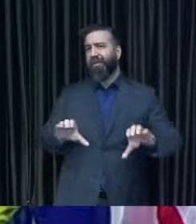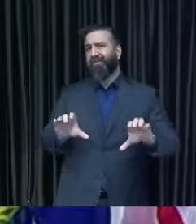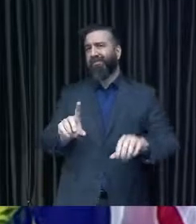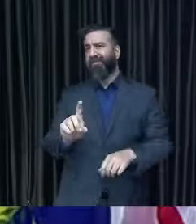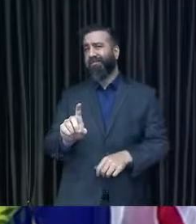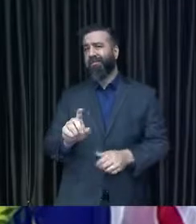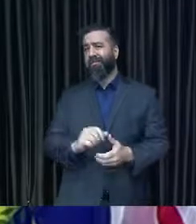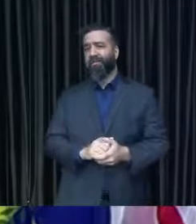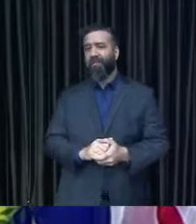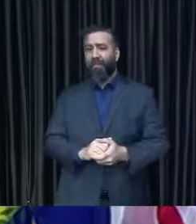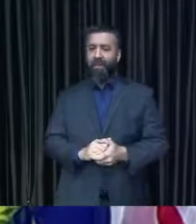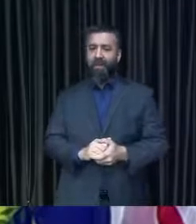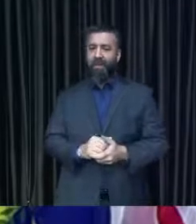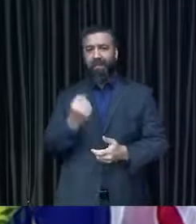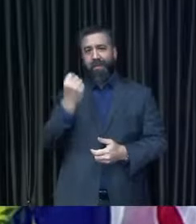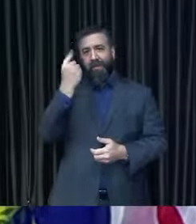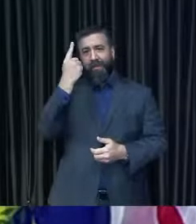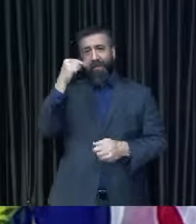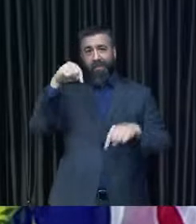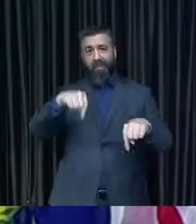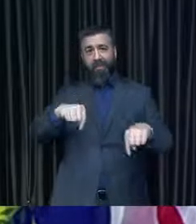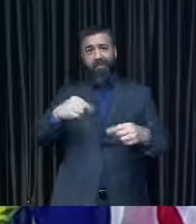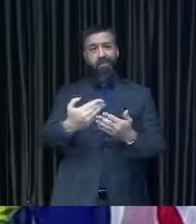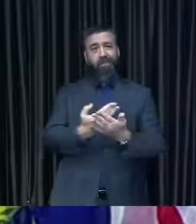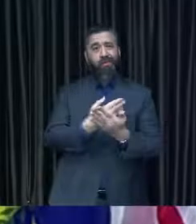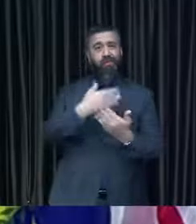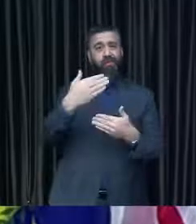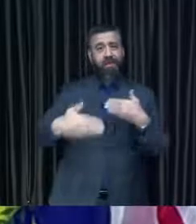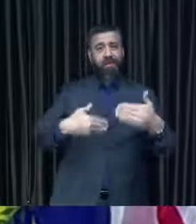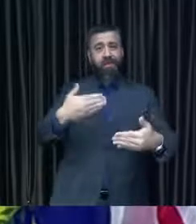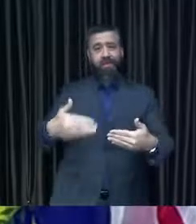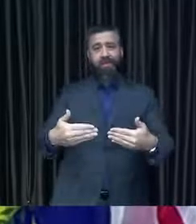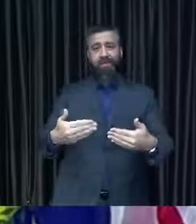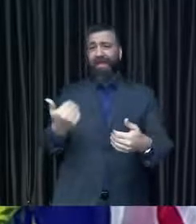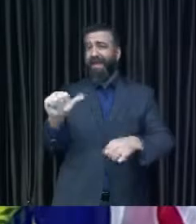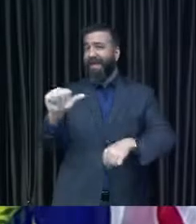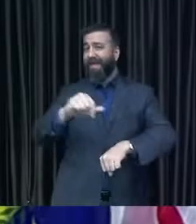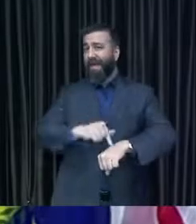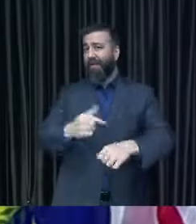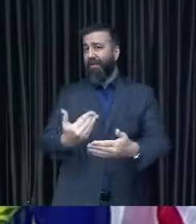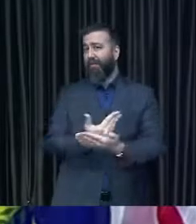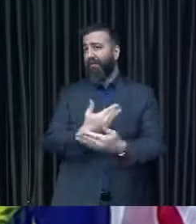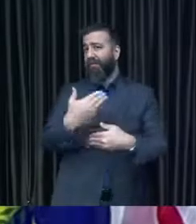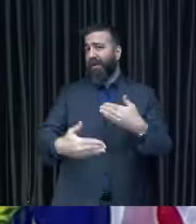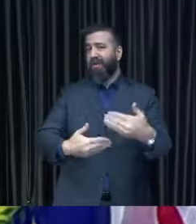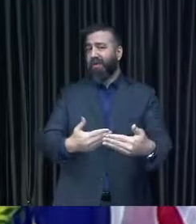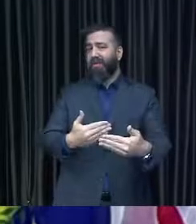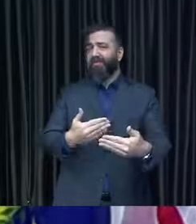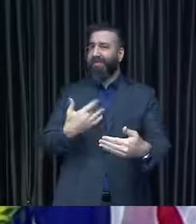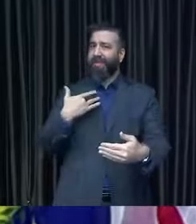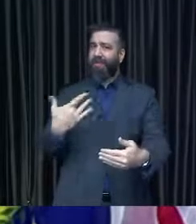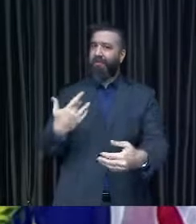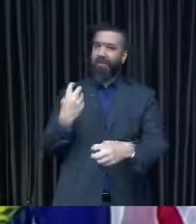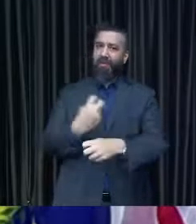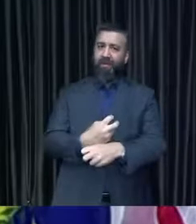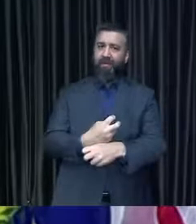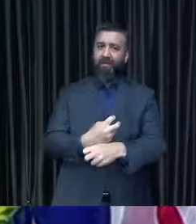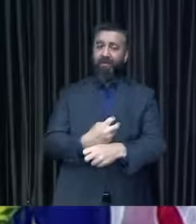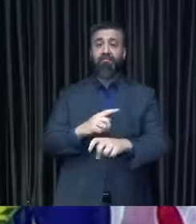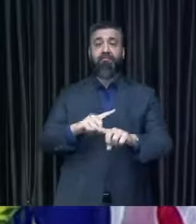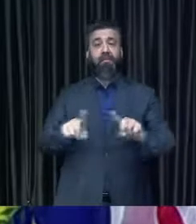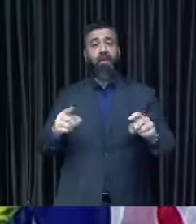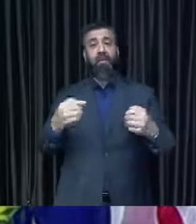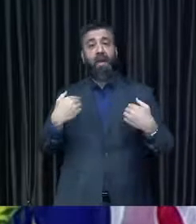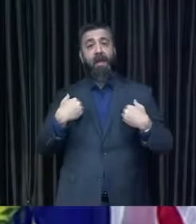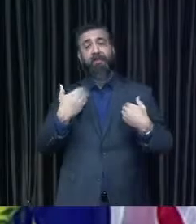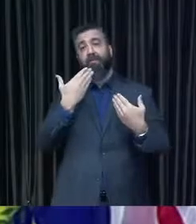This is a new process, and anytime you have a new process, it's going to be difficult. But we have great communication with the